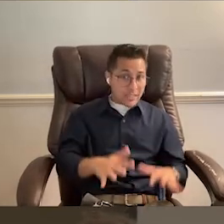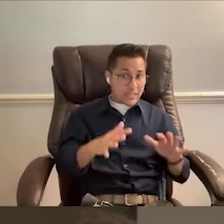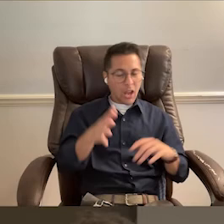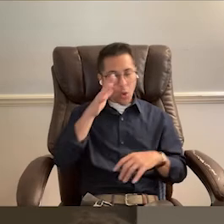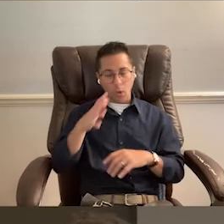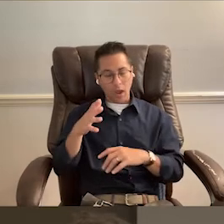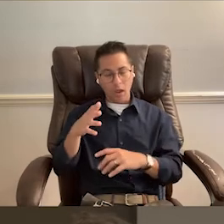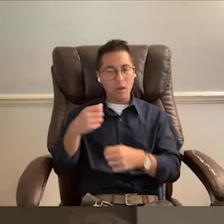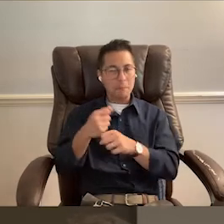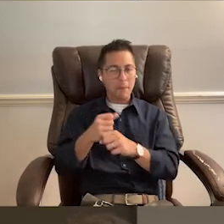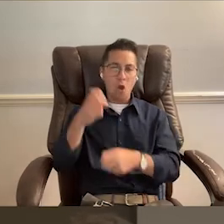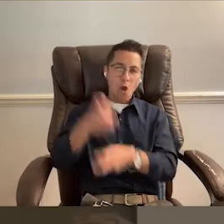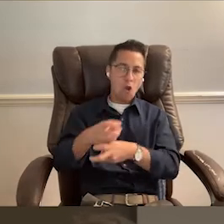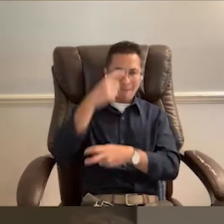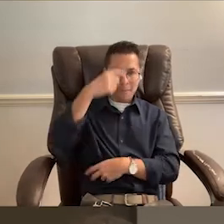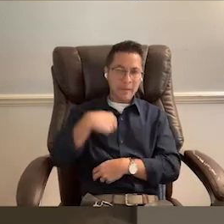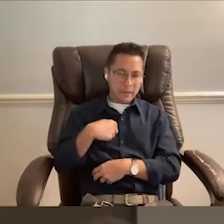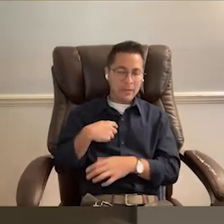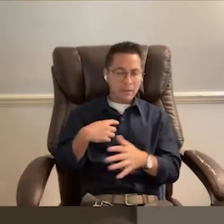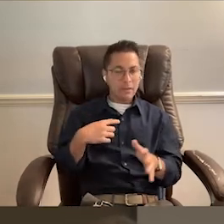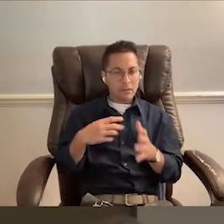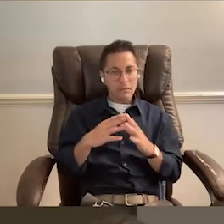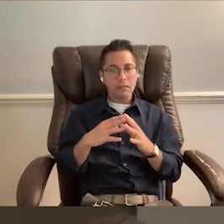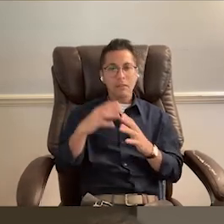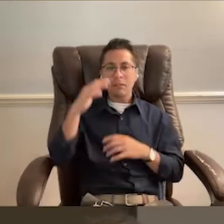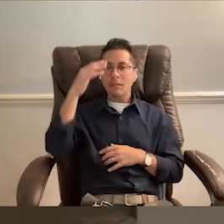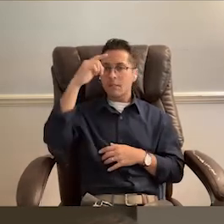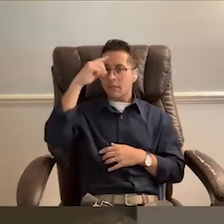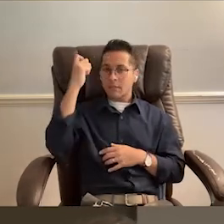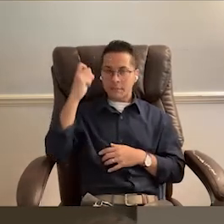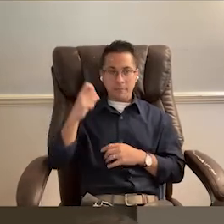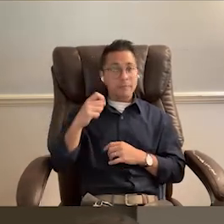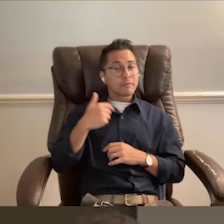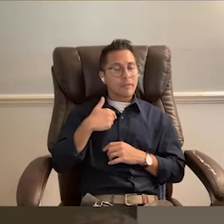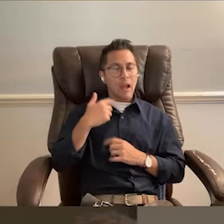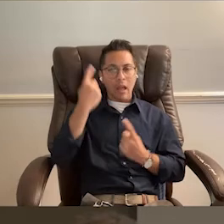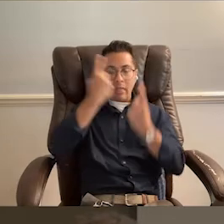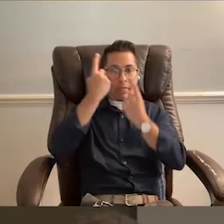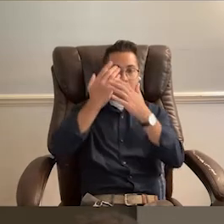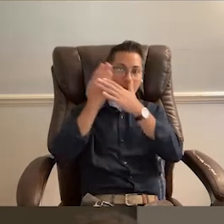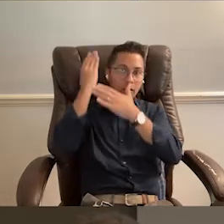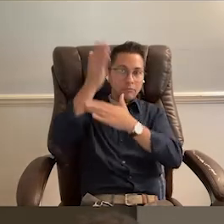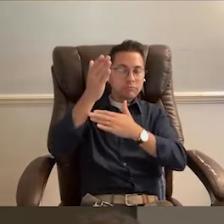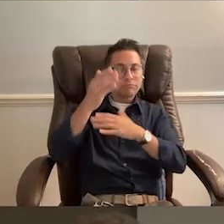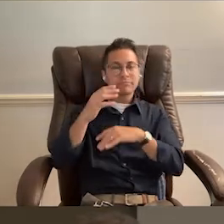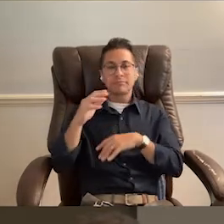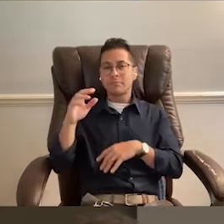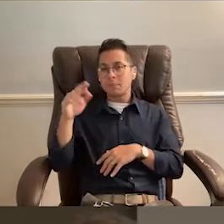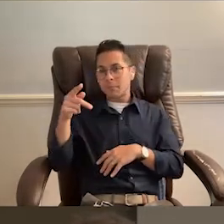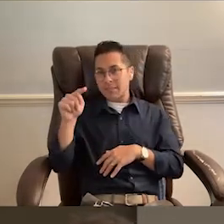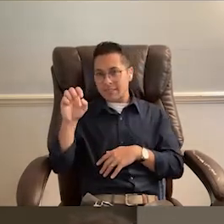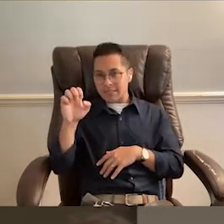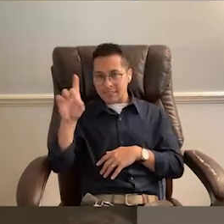and if you already have, so I already have anxiety, so it just makes it a little hard for me to,